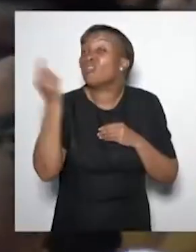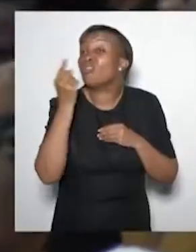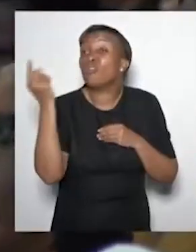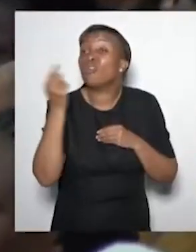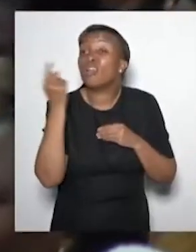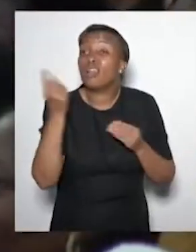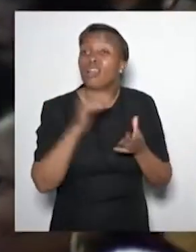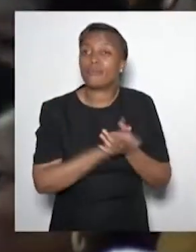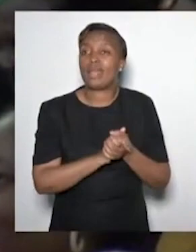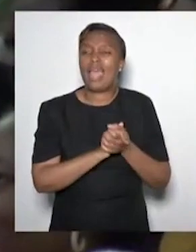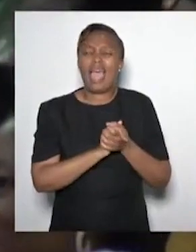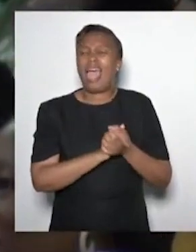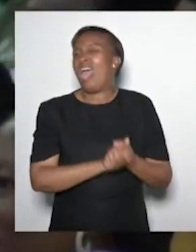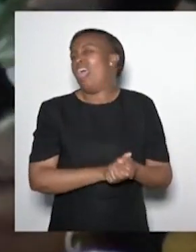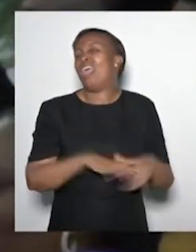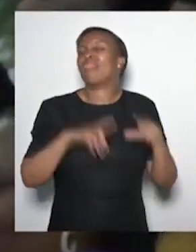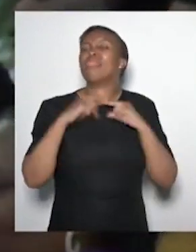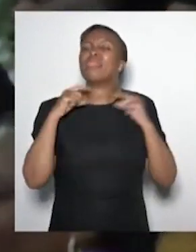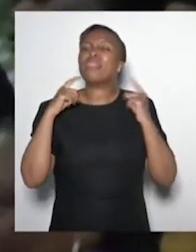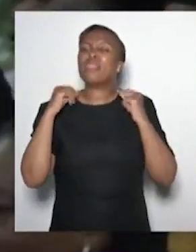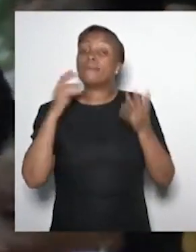Father, au kenye mumlomu.